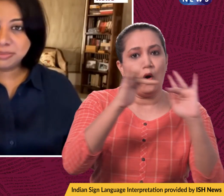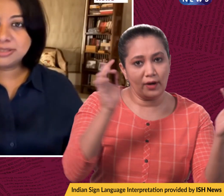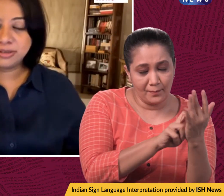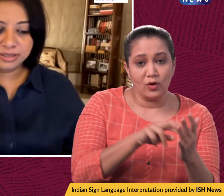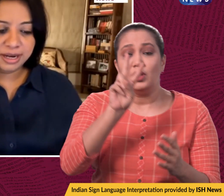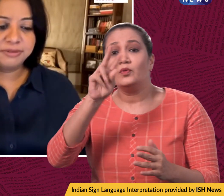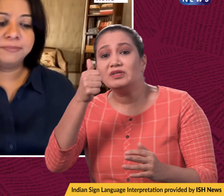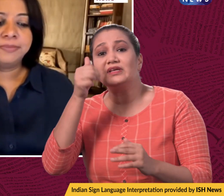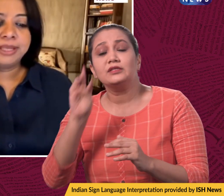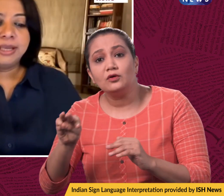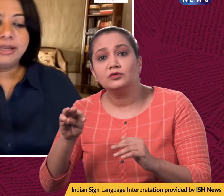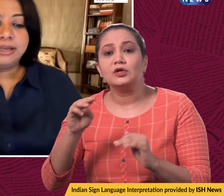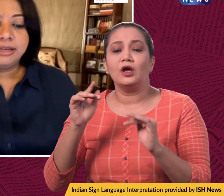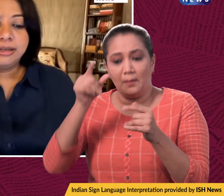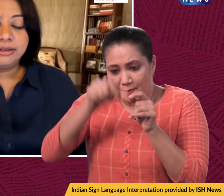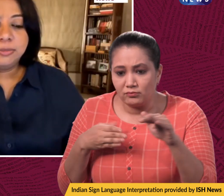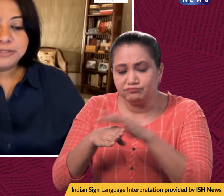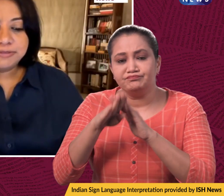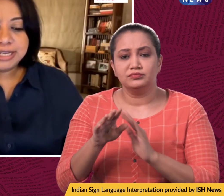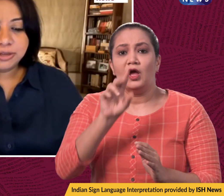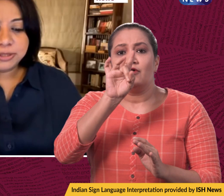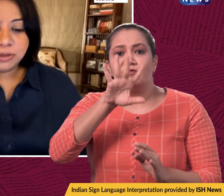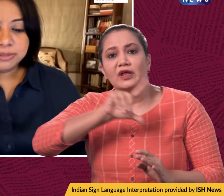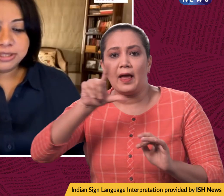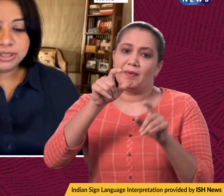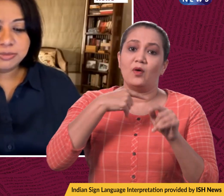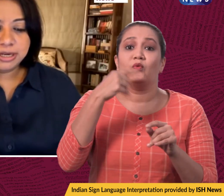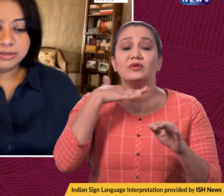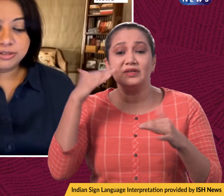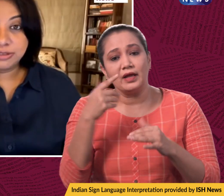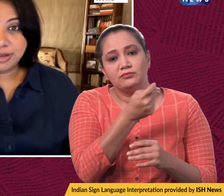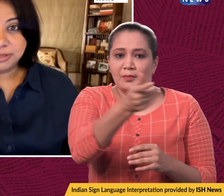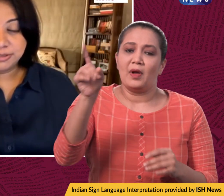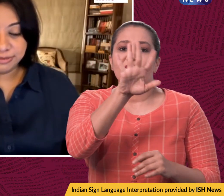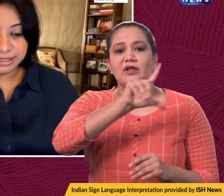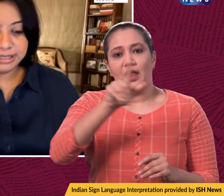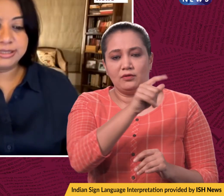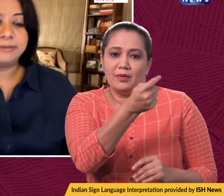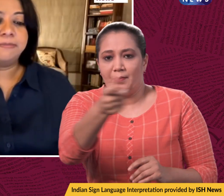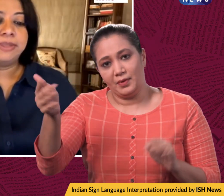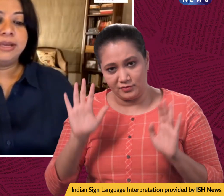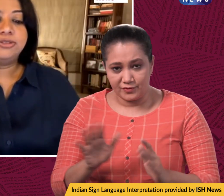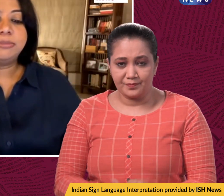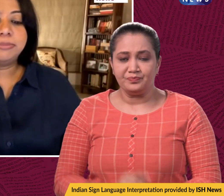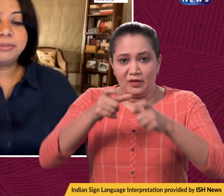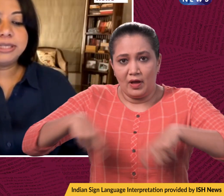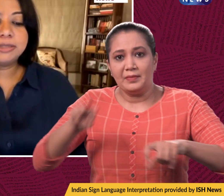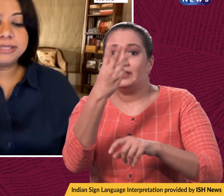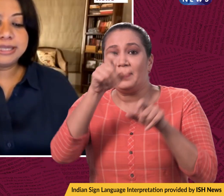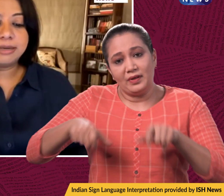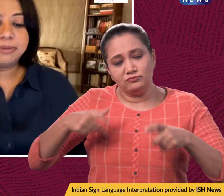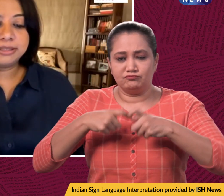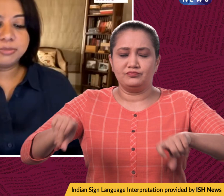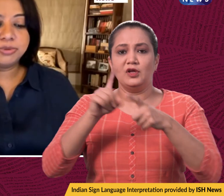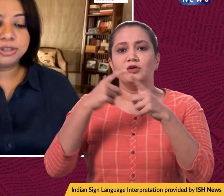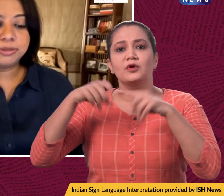issued in person on arrival. 15 lakh rupees compensation has been announced for the families of the deceased. A 3-member committee has